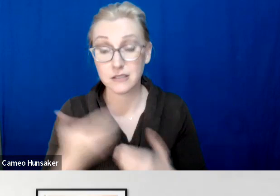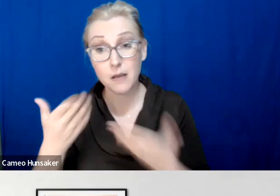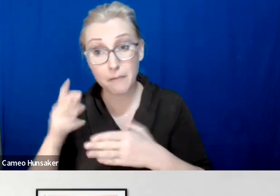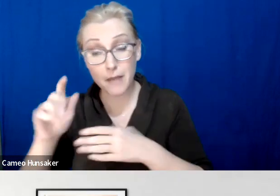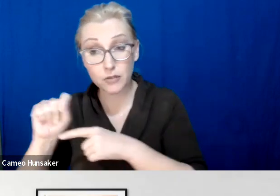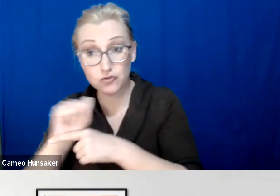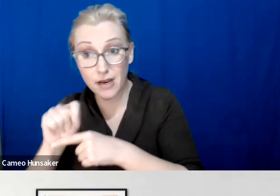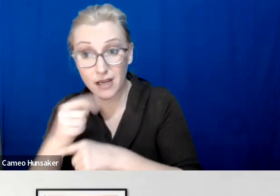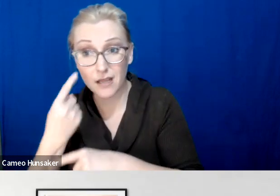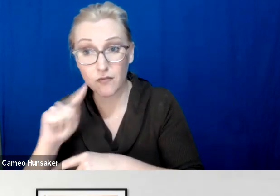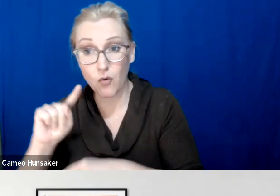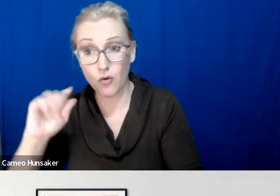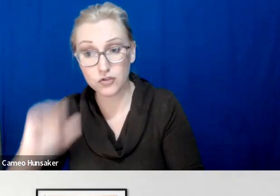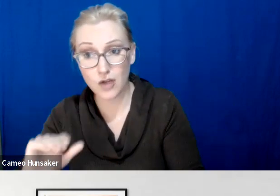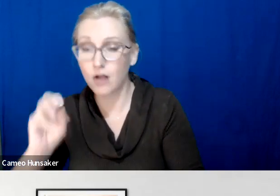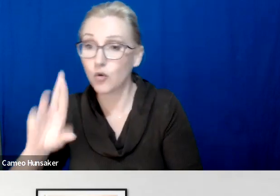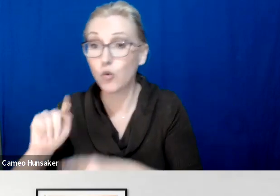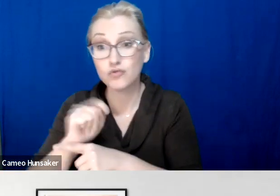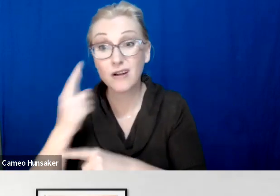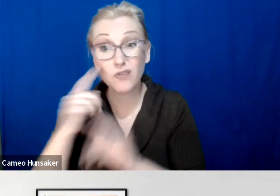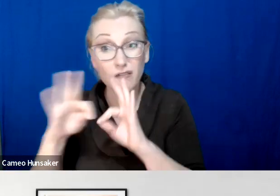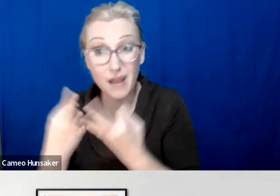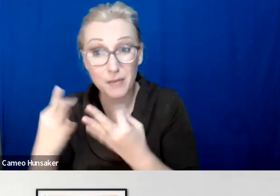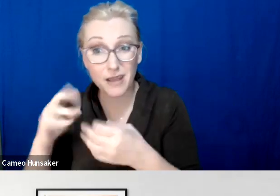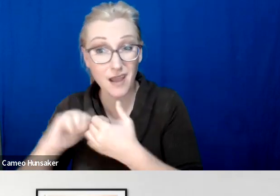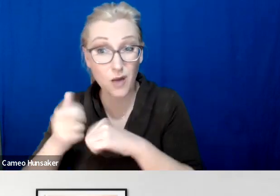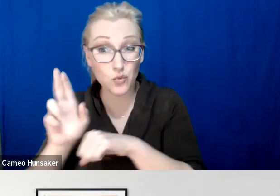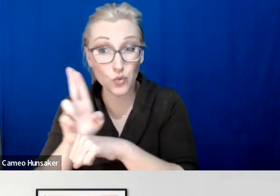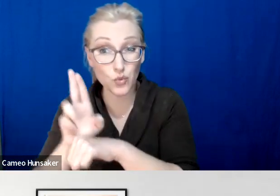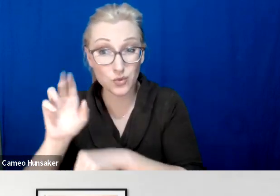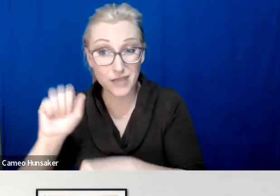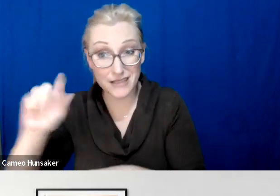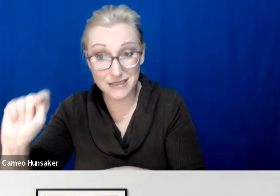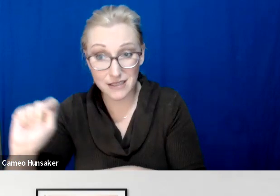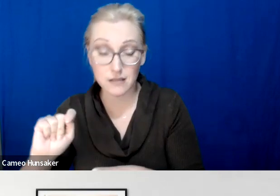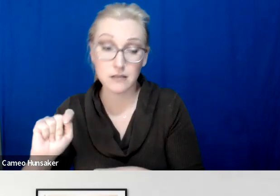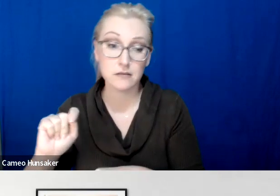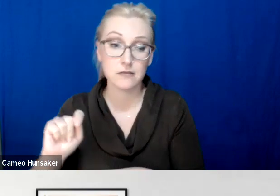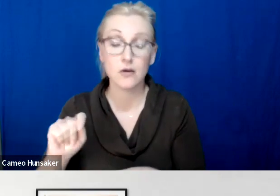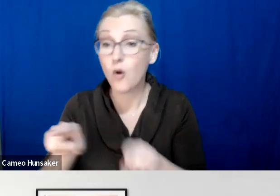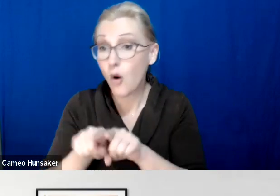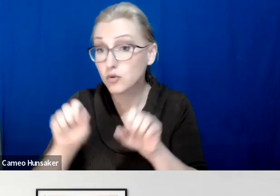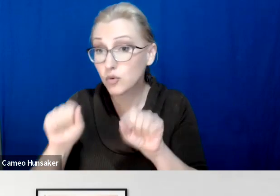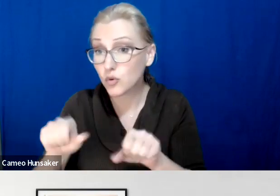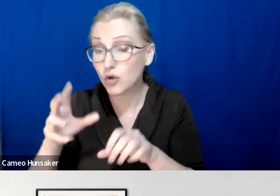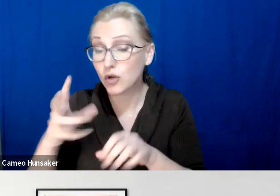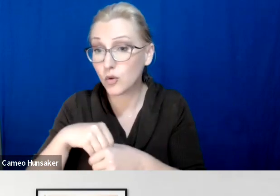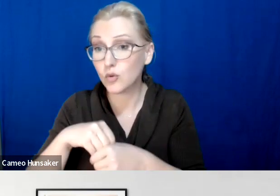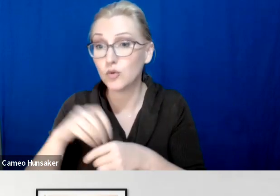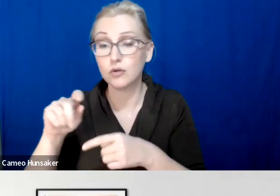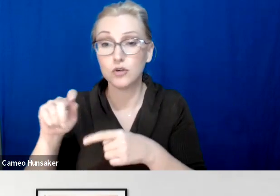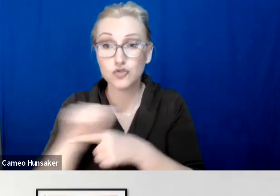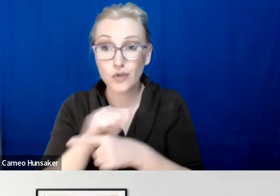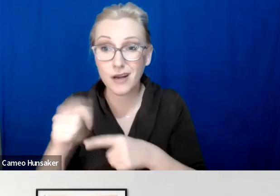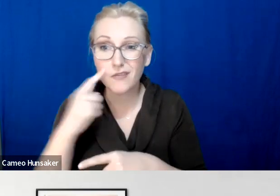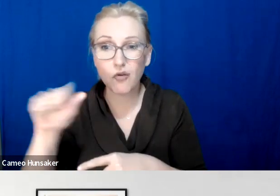the family of the child in how to use that AT. And then it could also involve the training or technical assistance for other professionals so